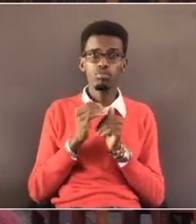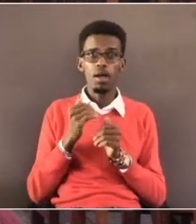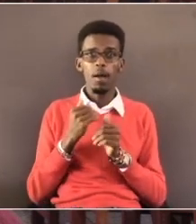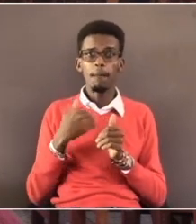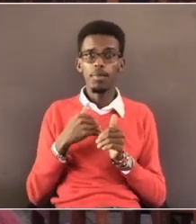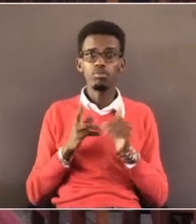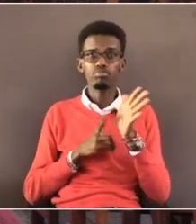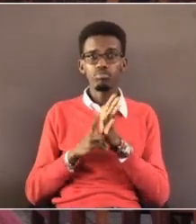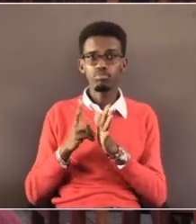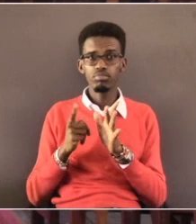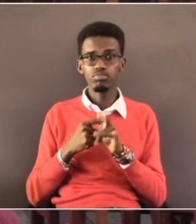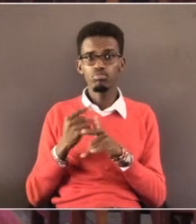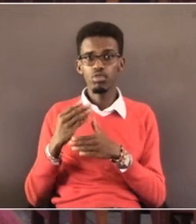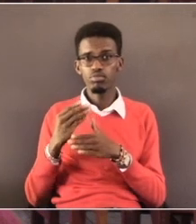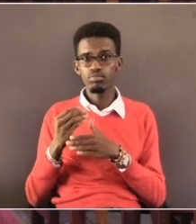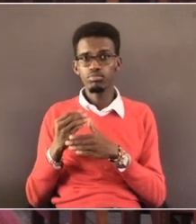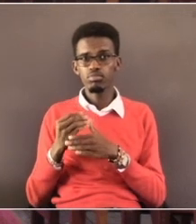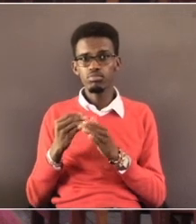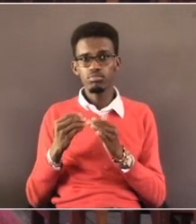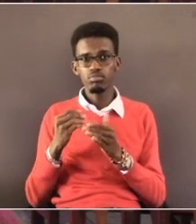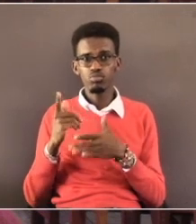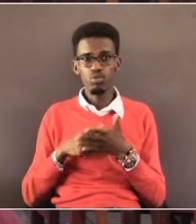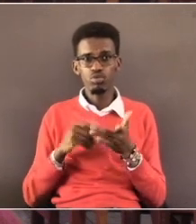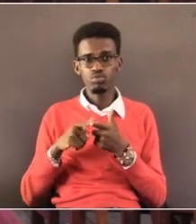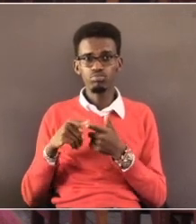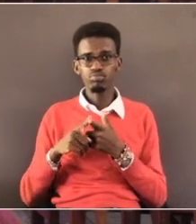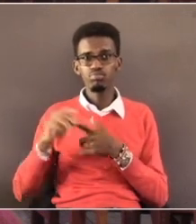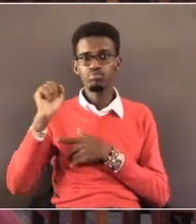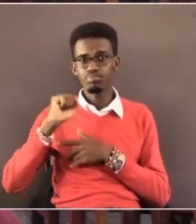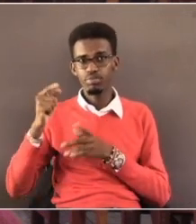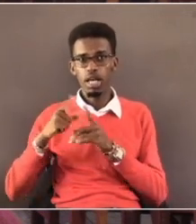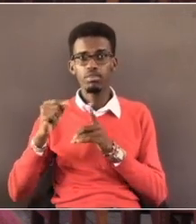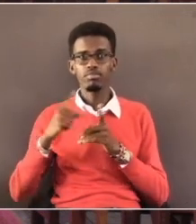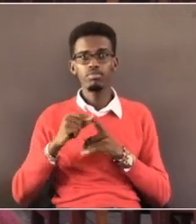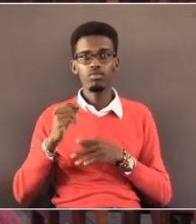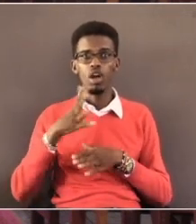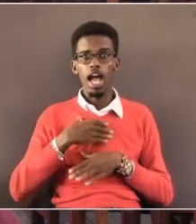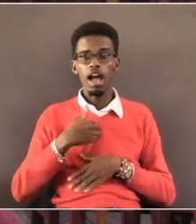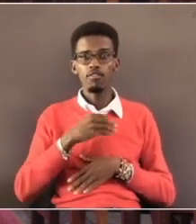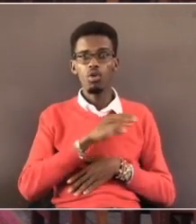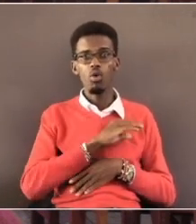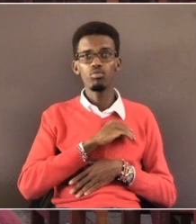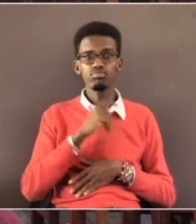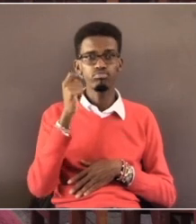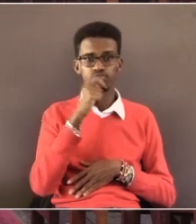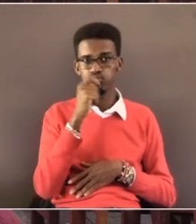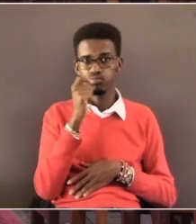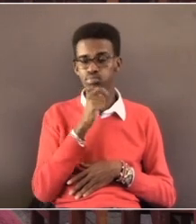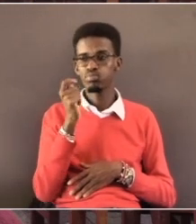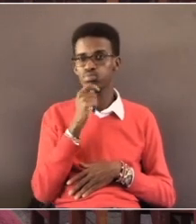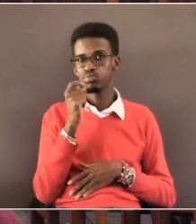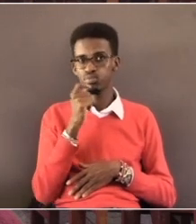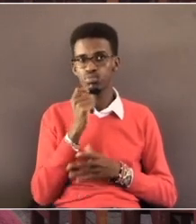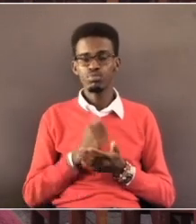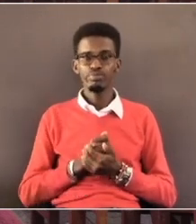middle up instead of bottom up, and that's not a political statement, buy your own toothpaste. Kila mtu akwe na toothpaste